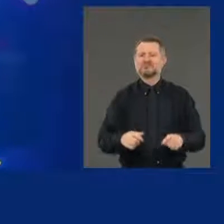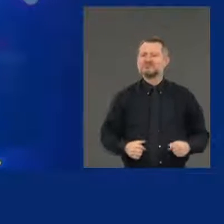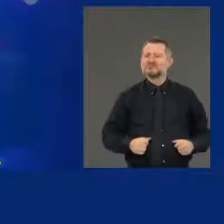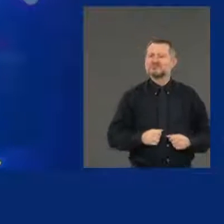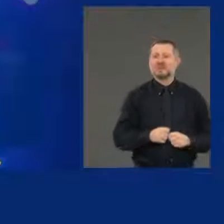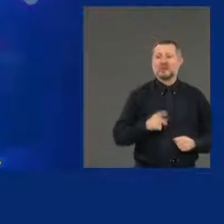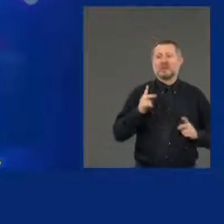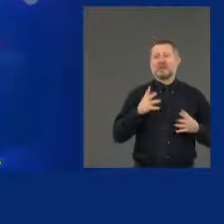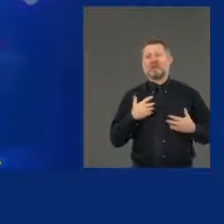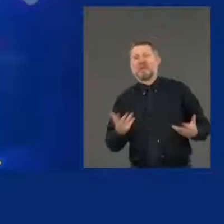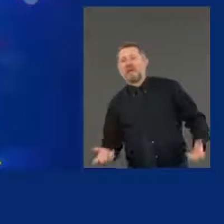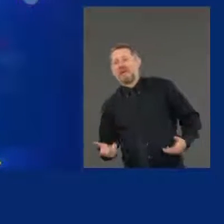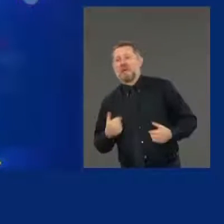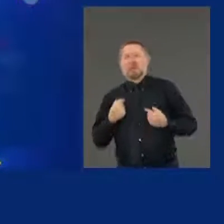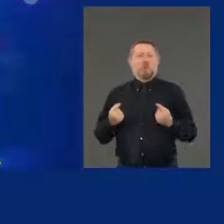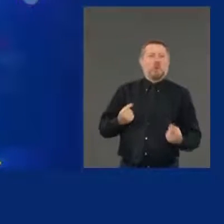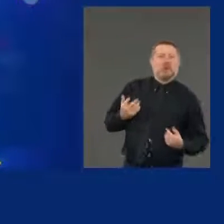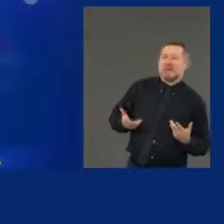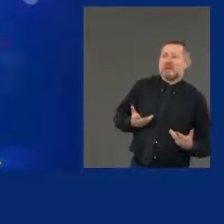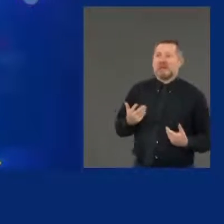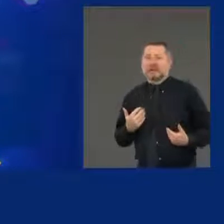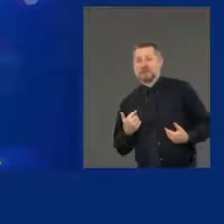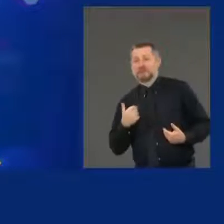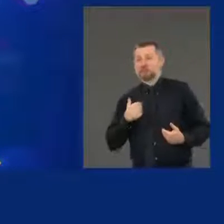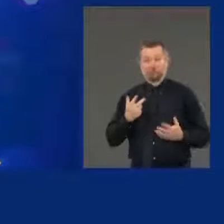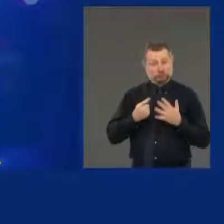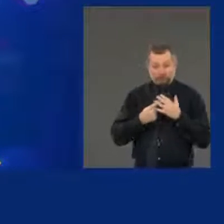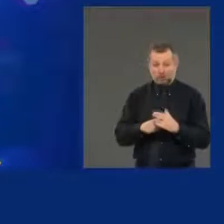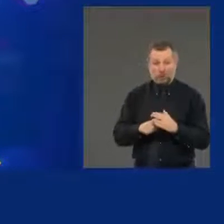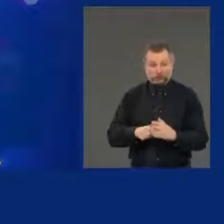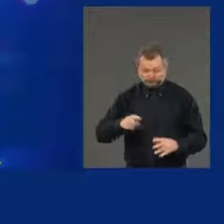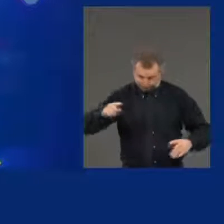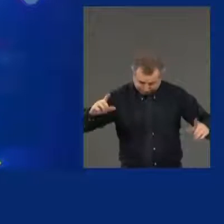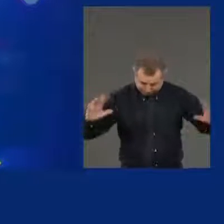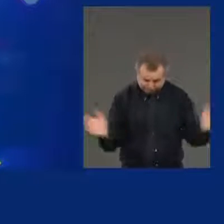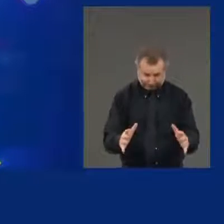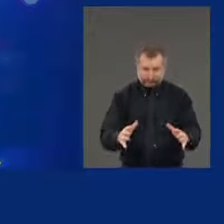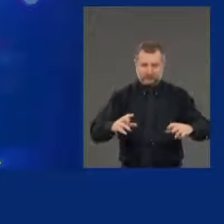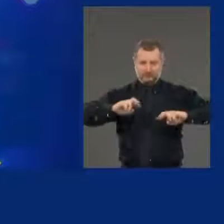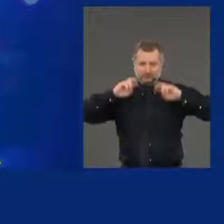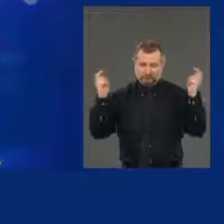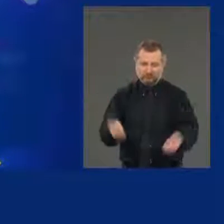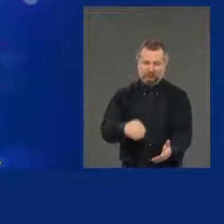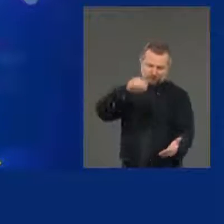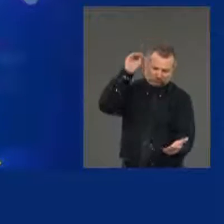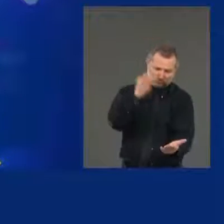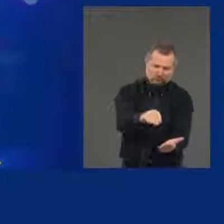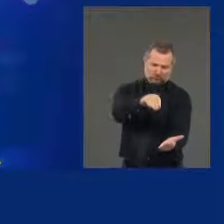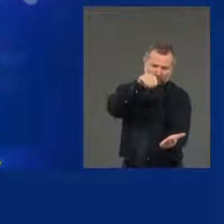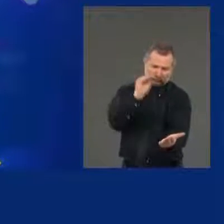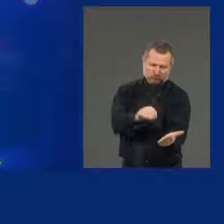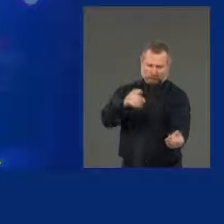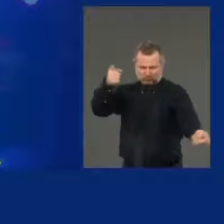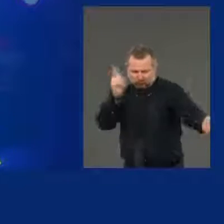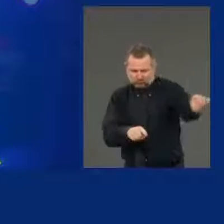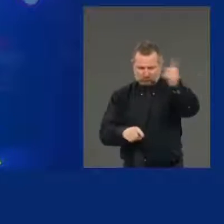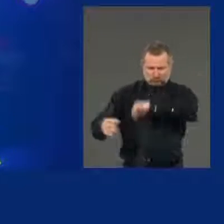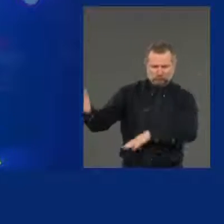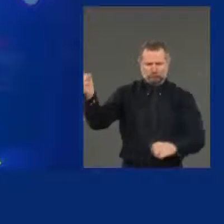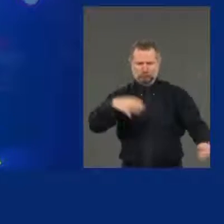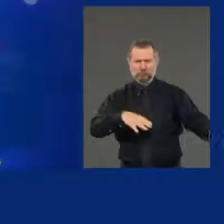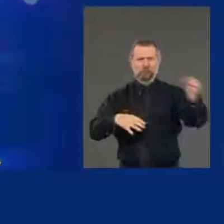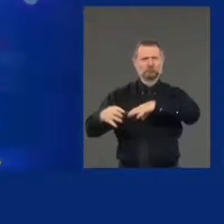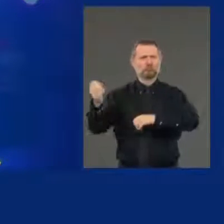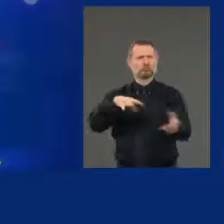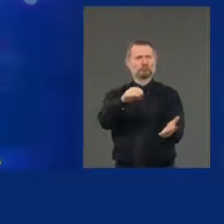start? You start with a blank piece of paper and redesign your police department. Well, why don't we do it